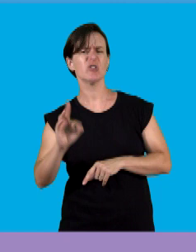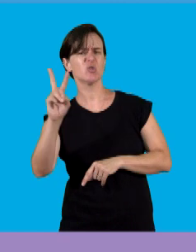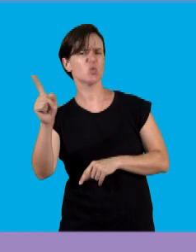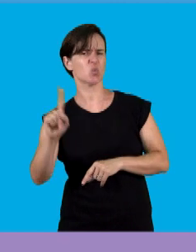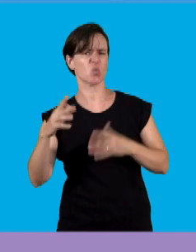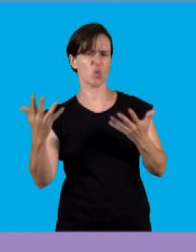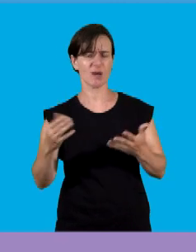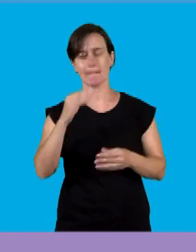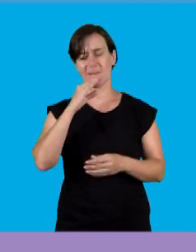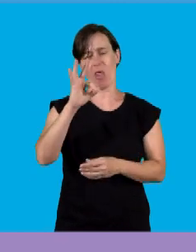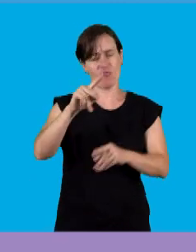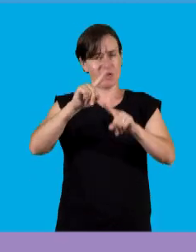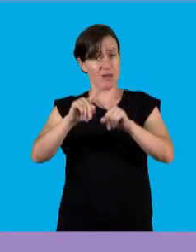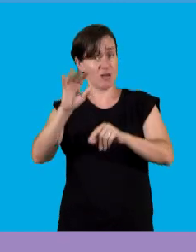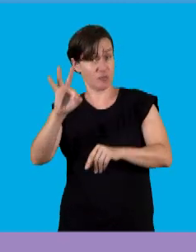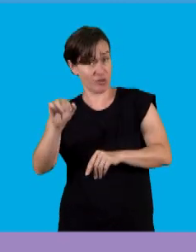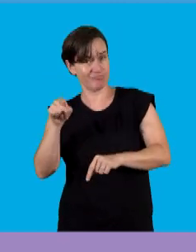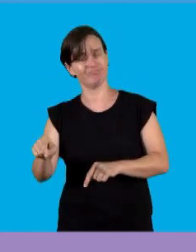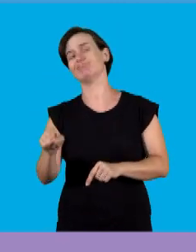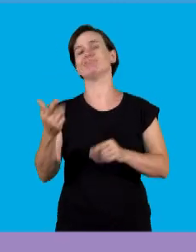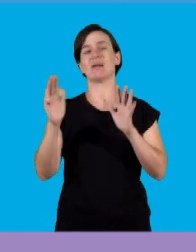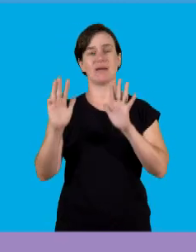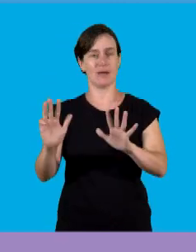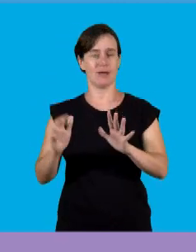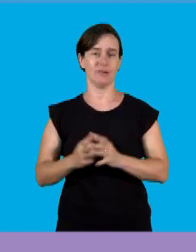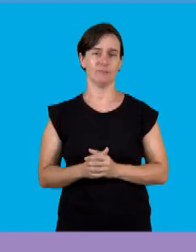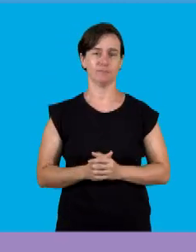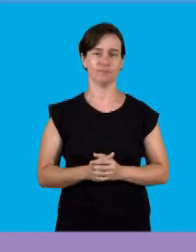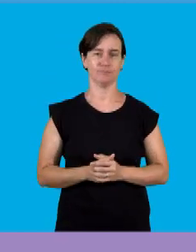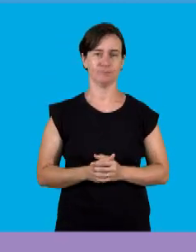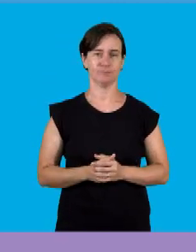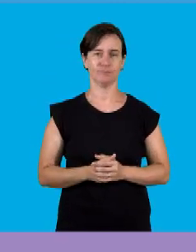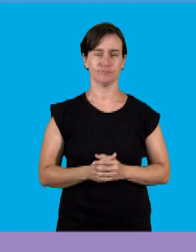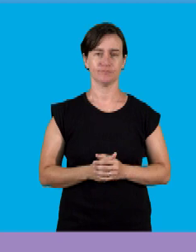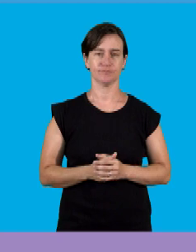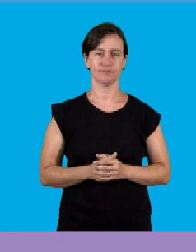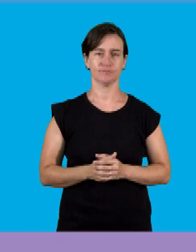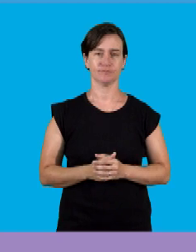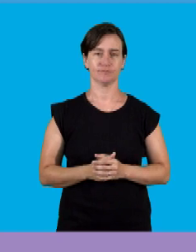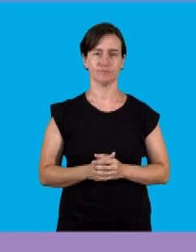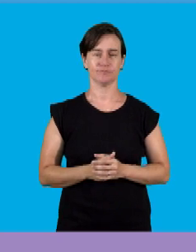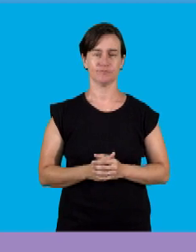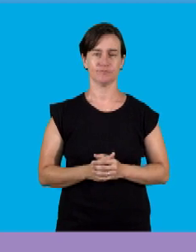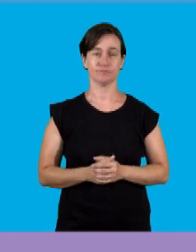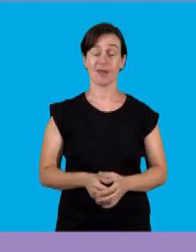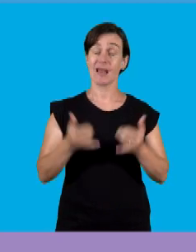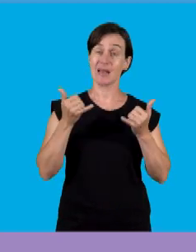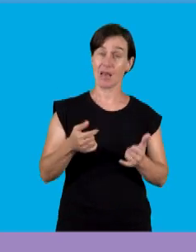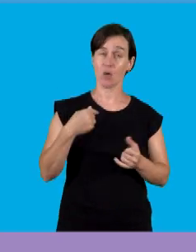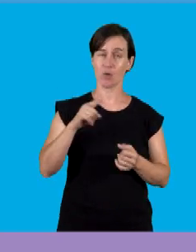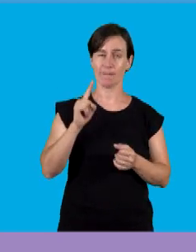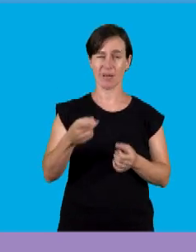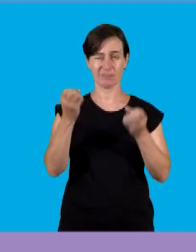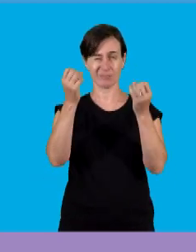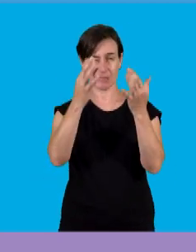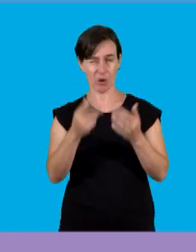a 3 times 3, and that is going to give us a 9. Now, remember, we still need to calculate that